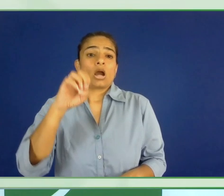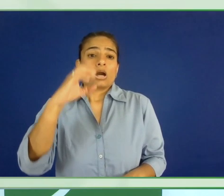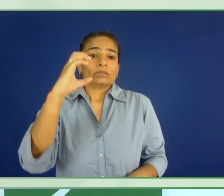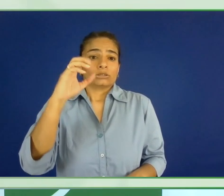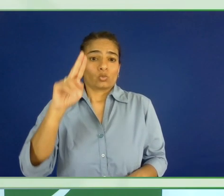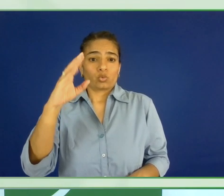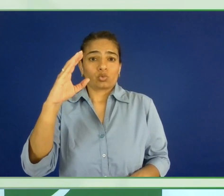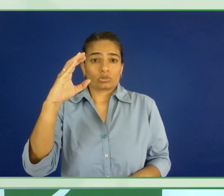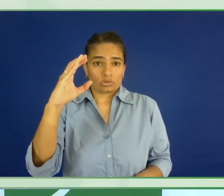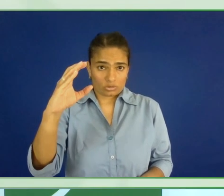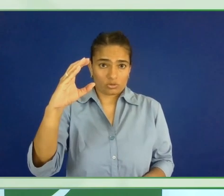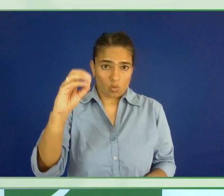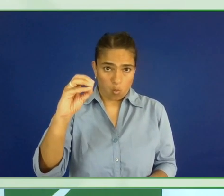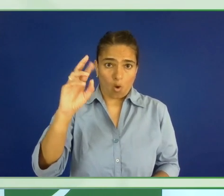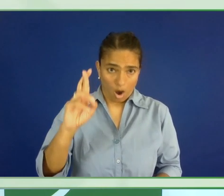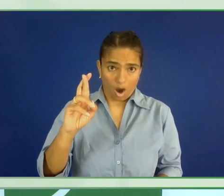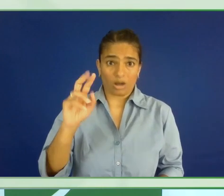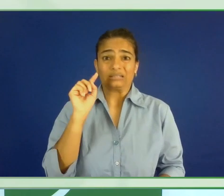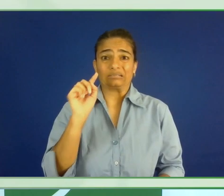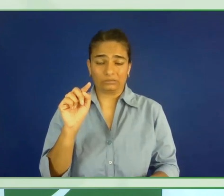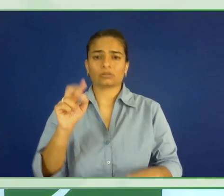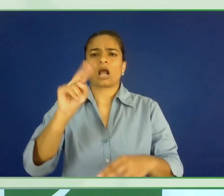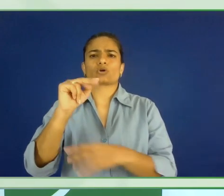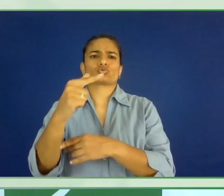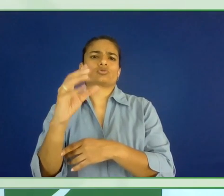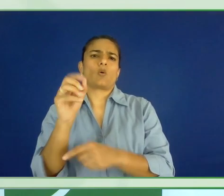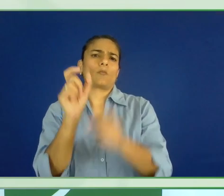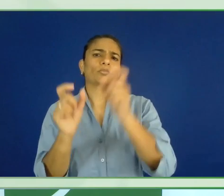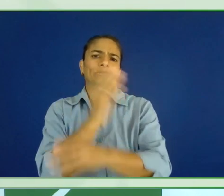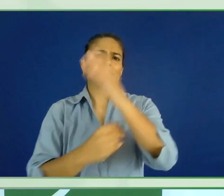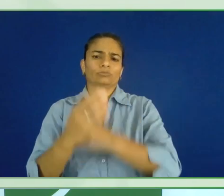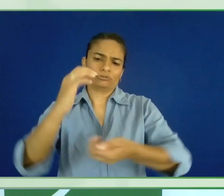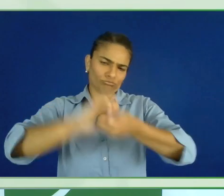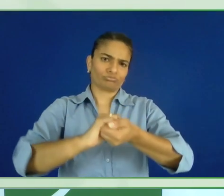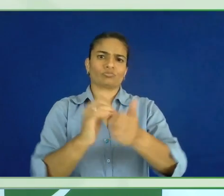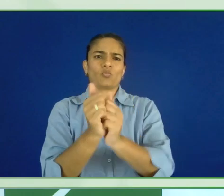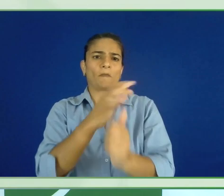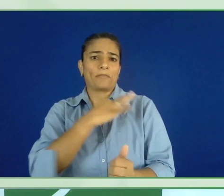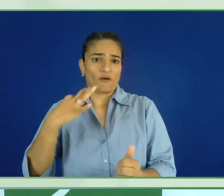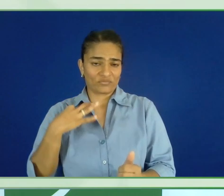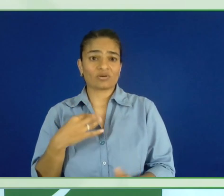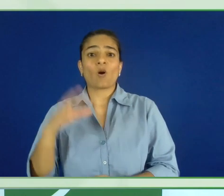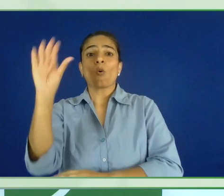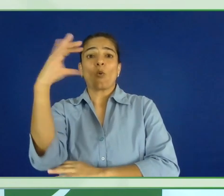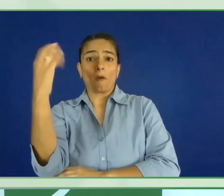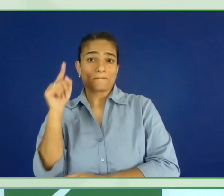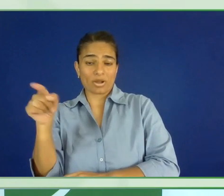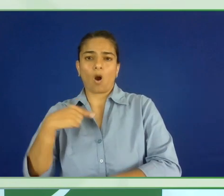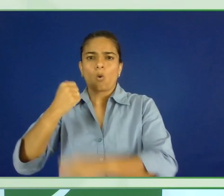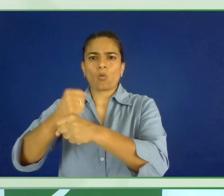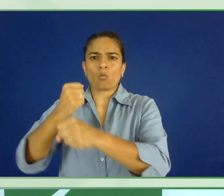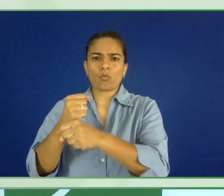the social family funds, what they're called cajas de compensación. Uruguay by a social enterprise,